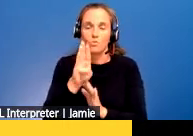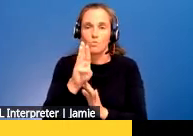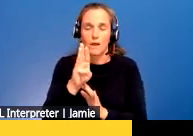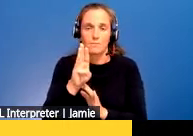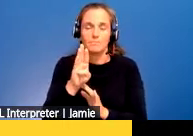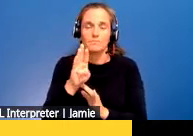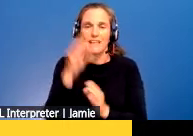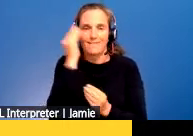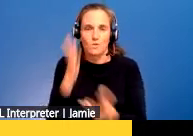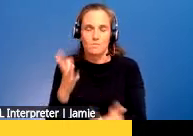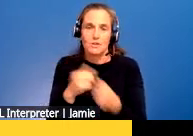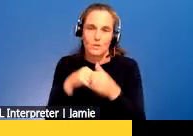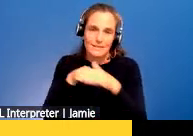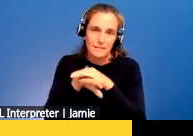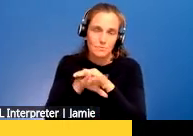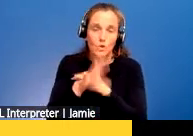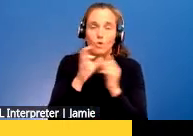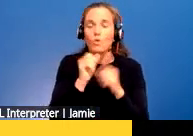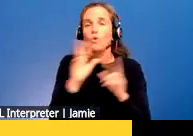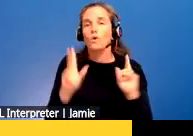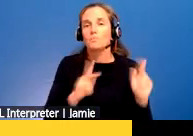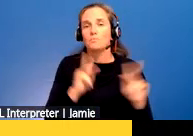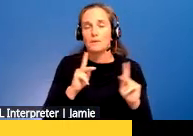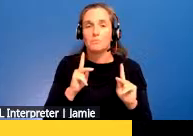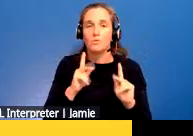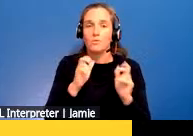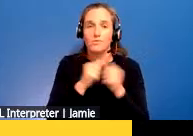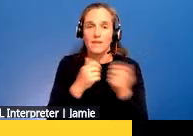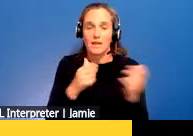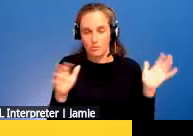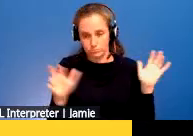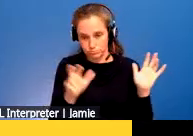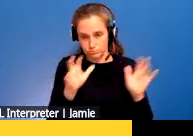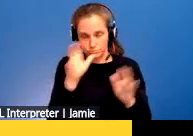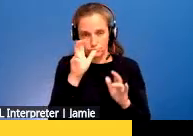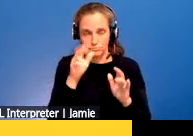when visiting websites that make it difficult to access content?